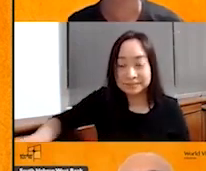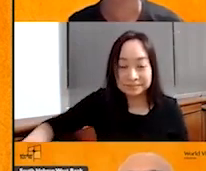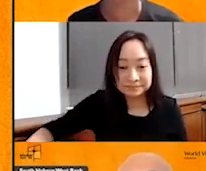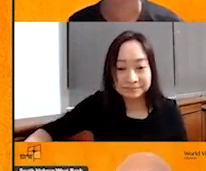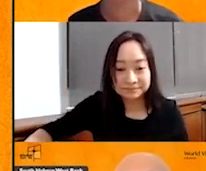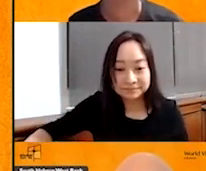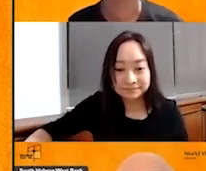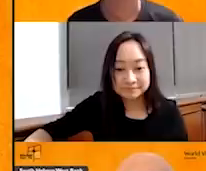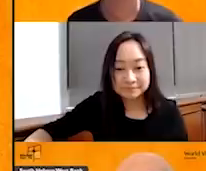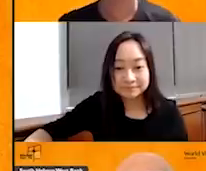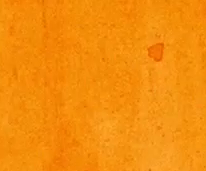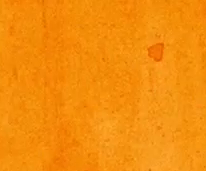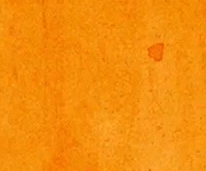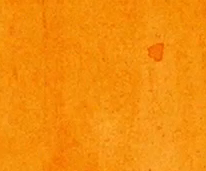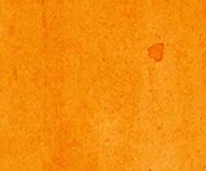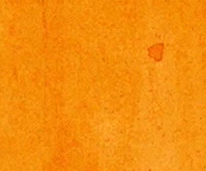Okay.